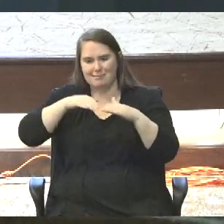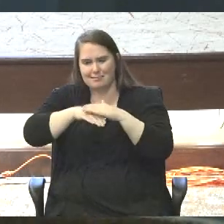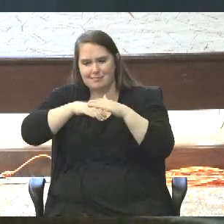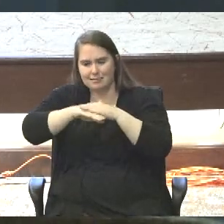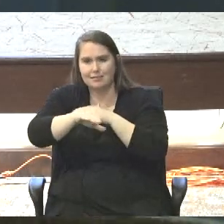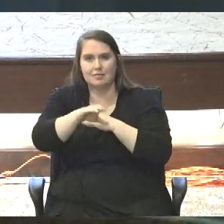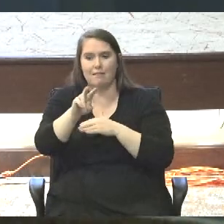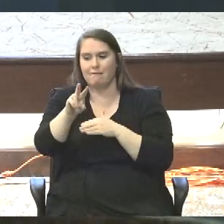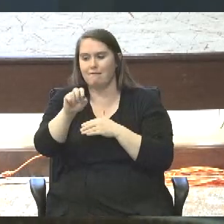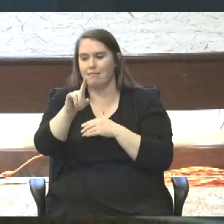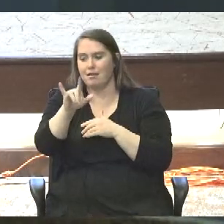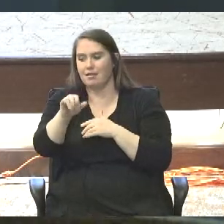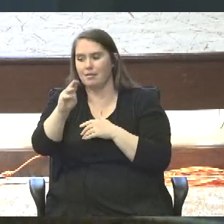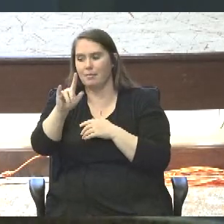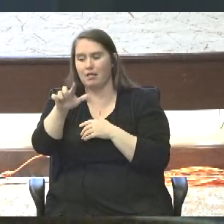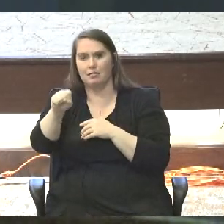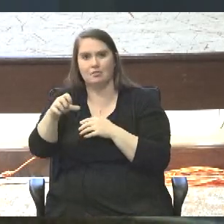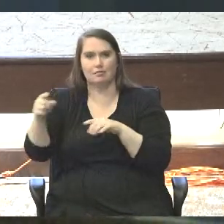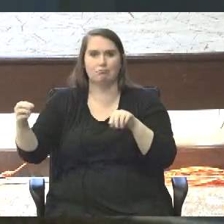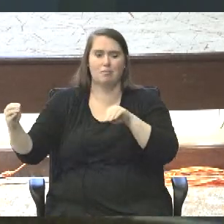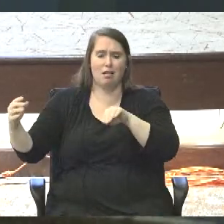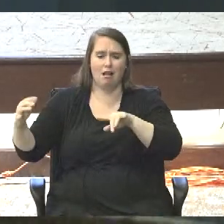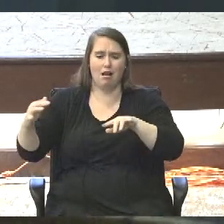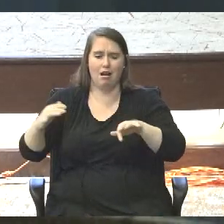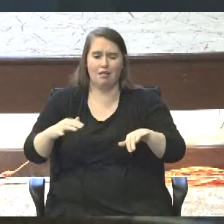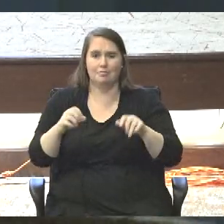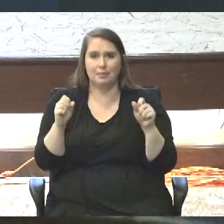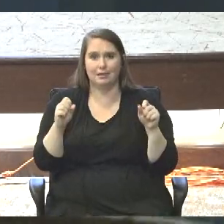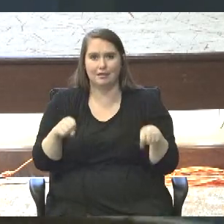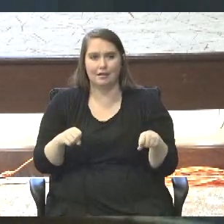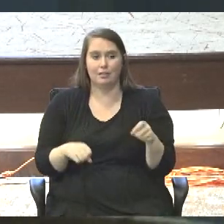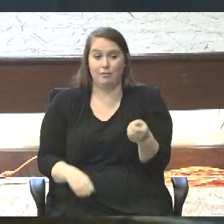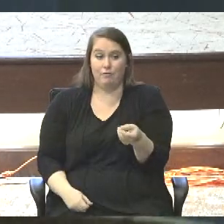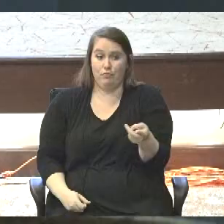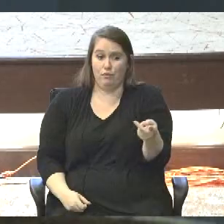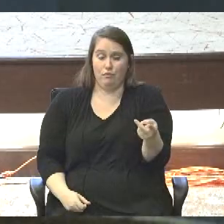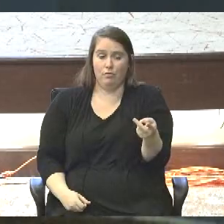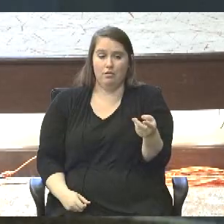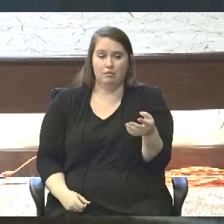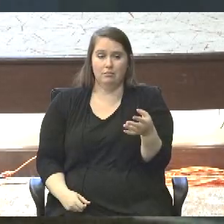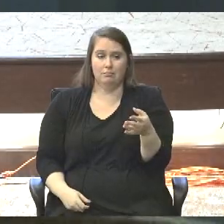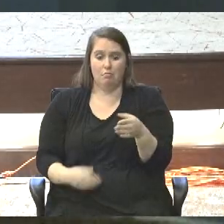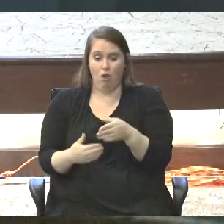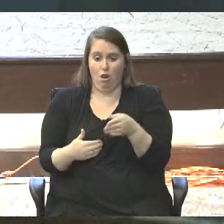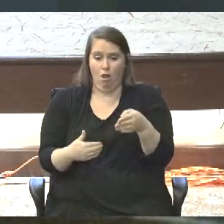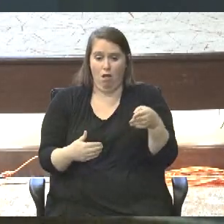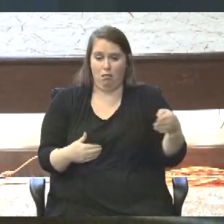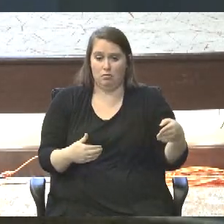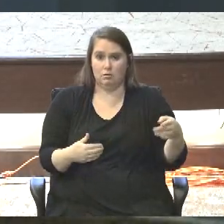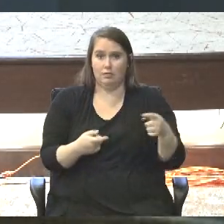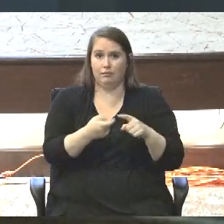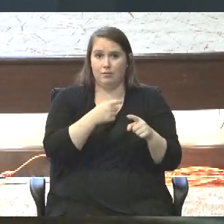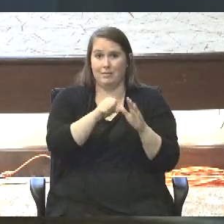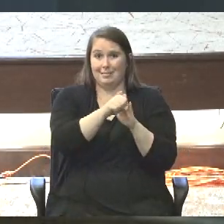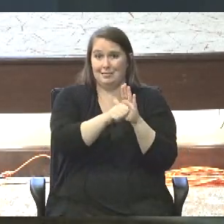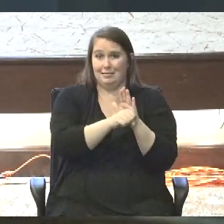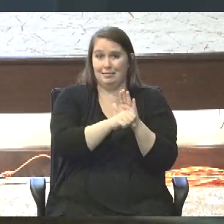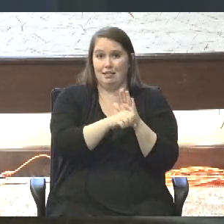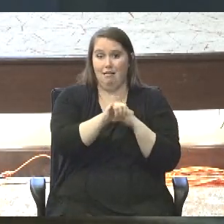Mills, it's right off of Valley Mills, a few blocks from Interstate